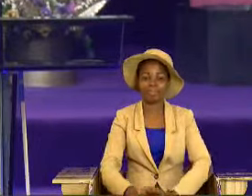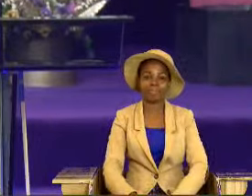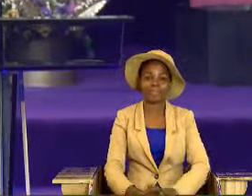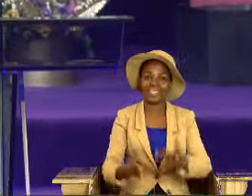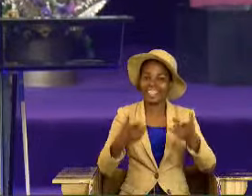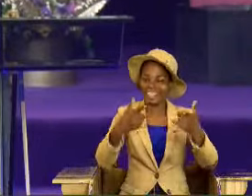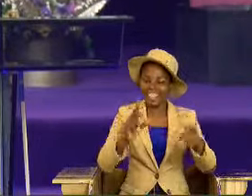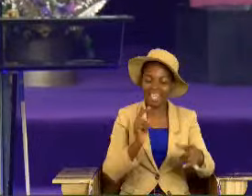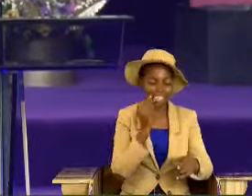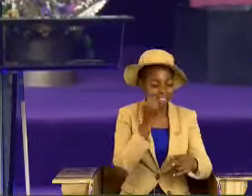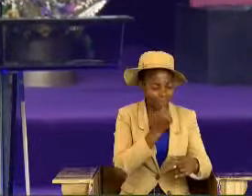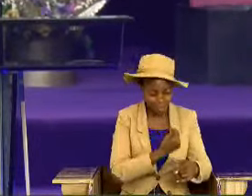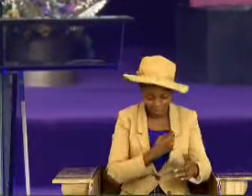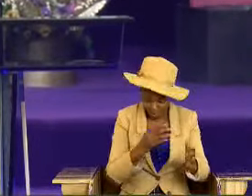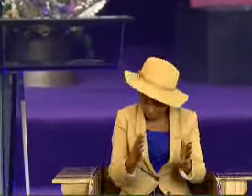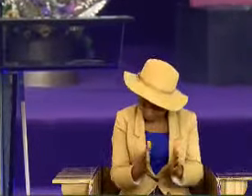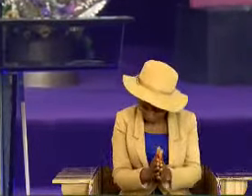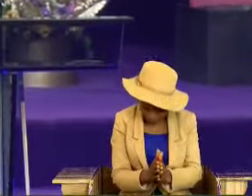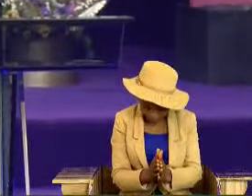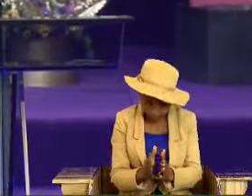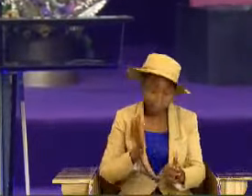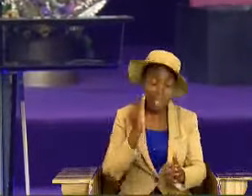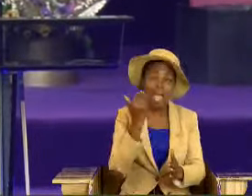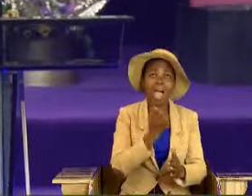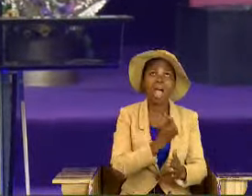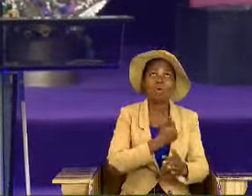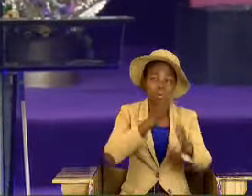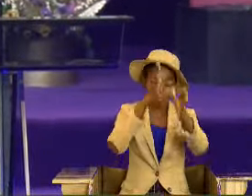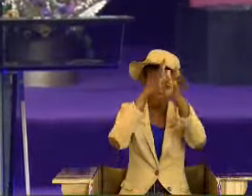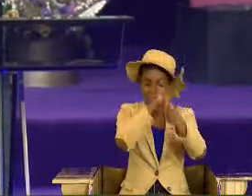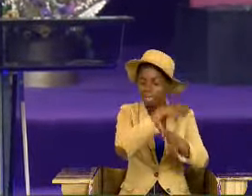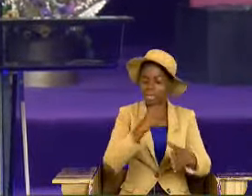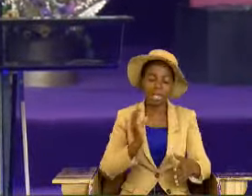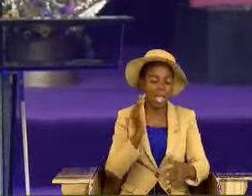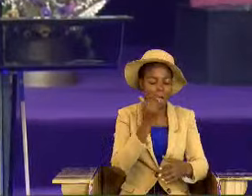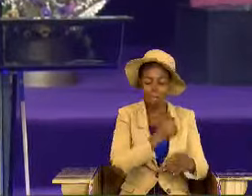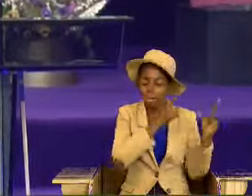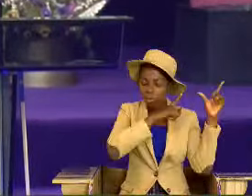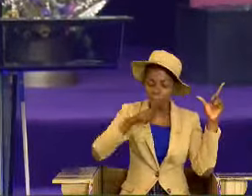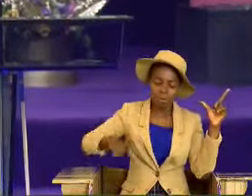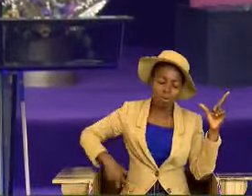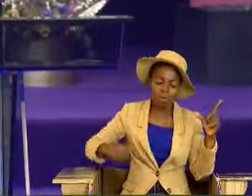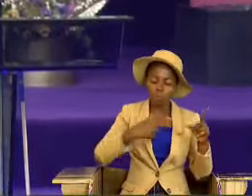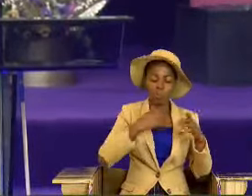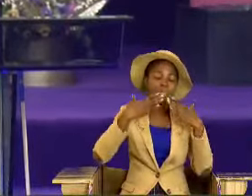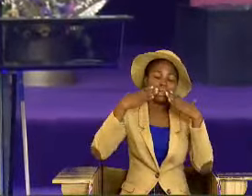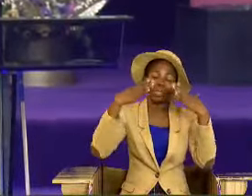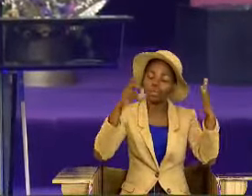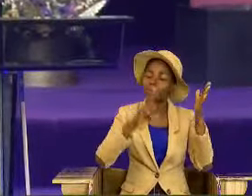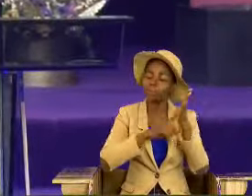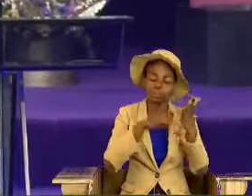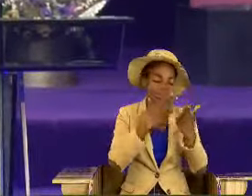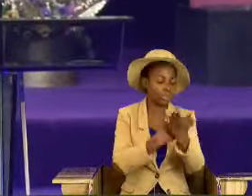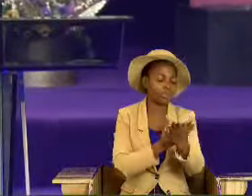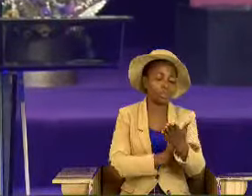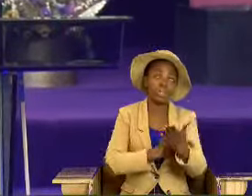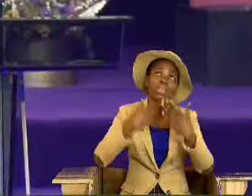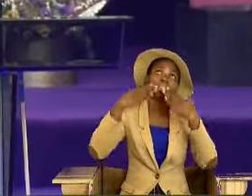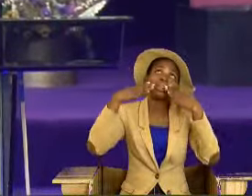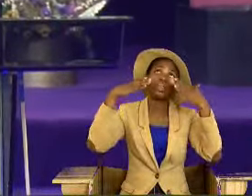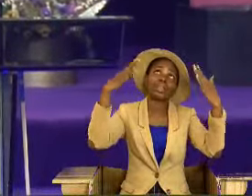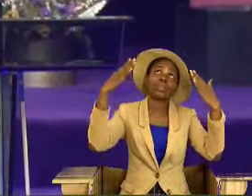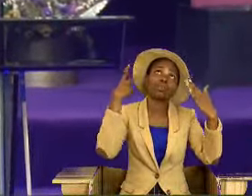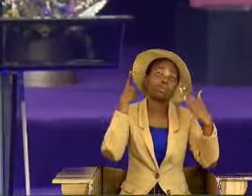us pray our father and our Lord we thank you this morning thank you for this